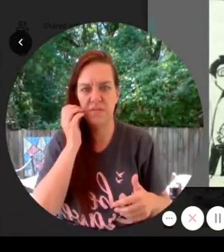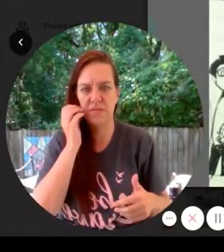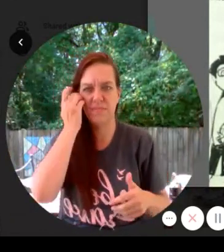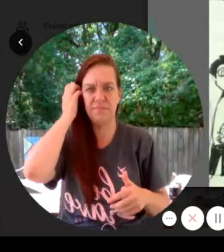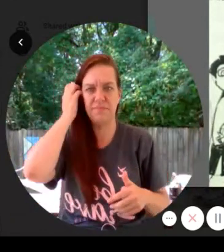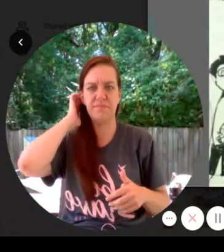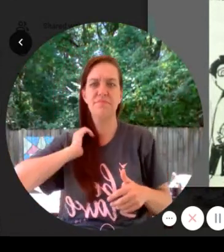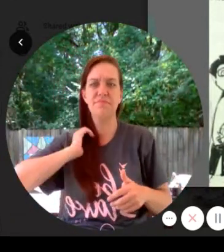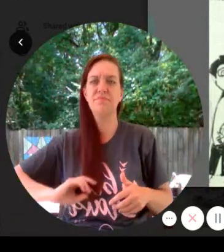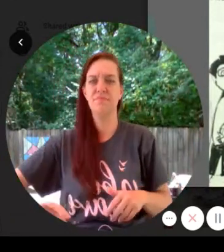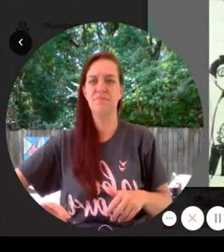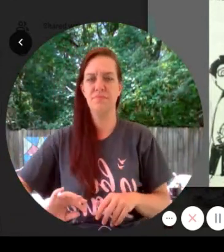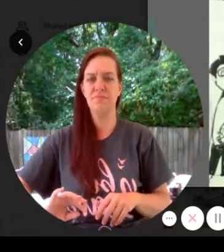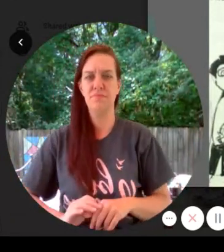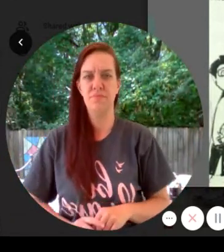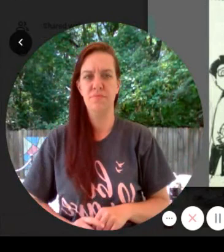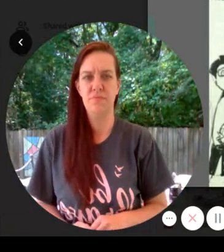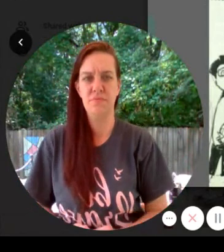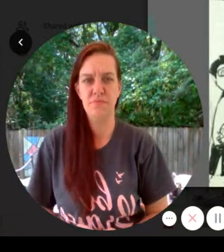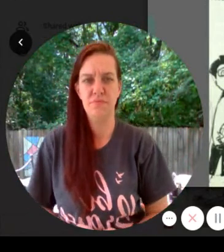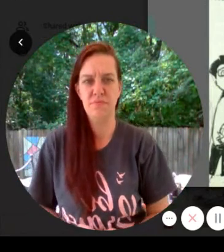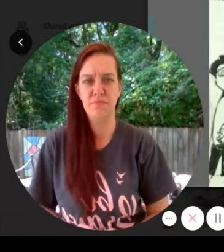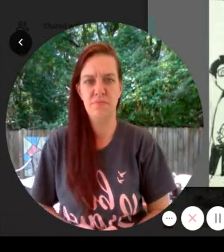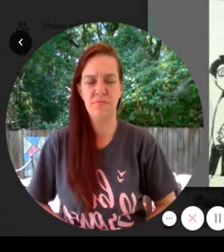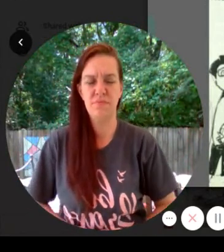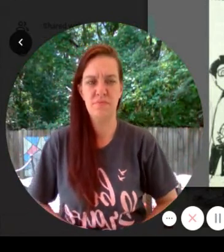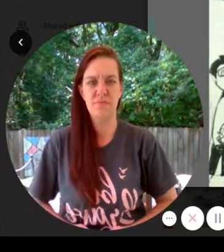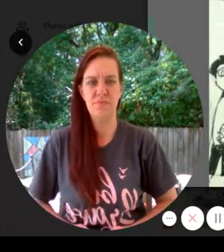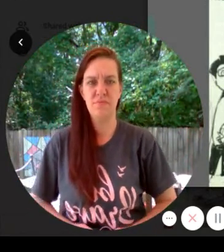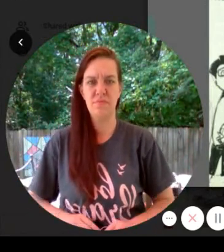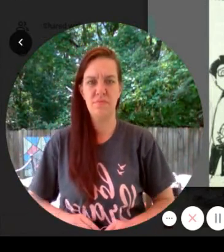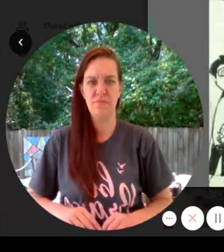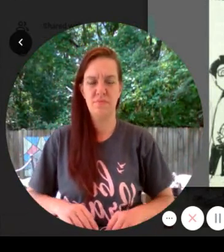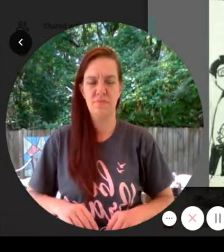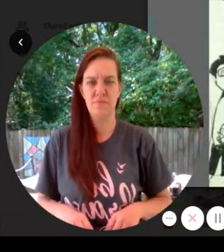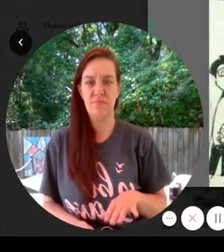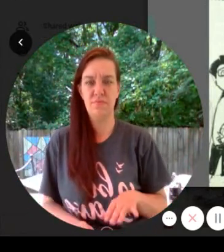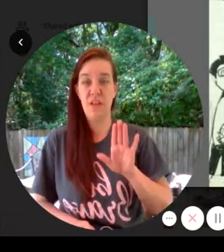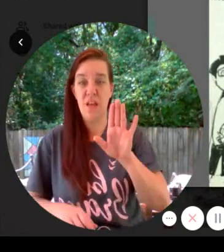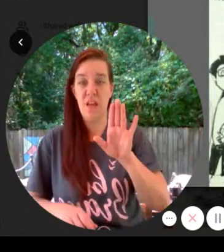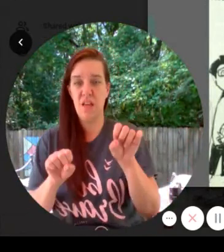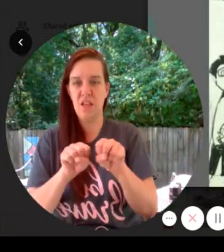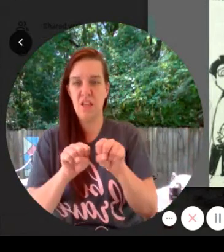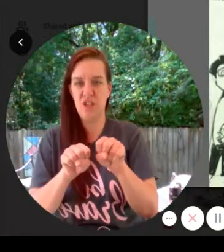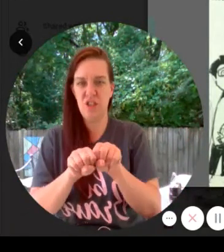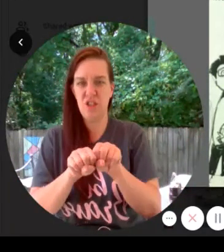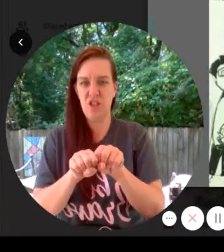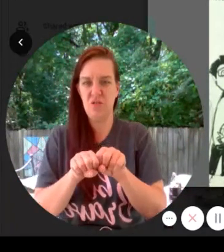lawn. His shoes squeaked as he slowly made his way